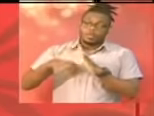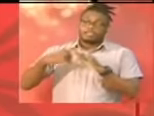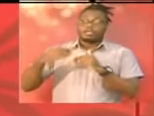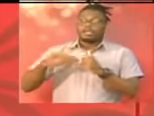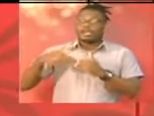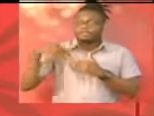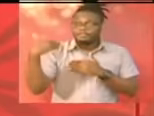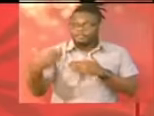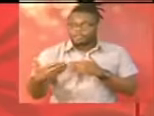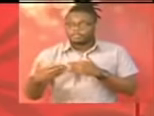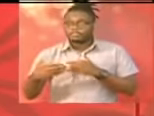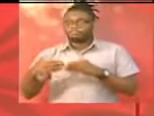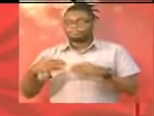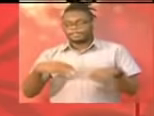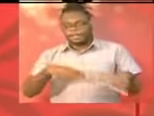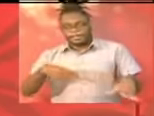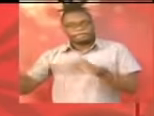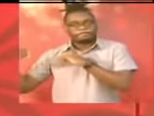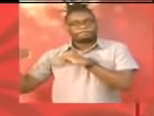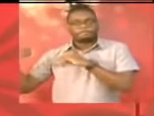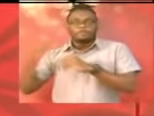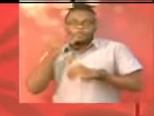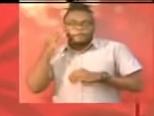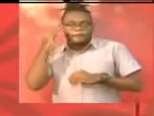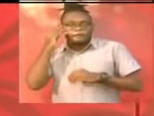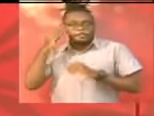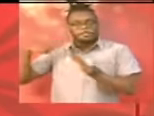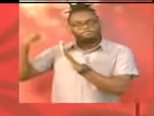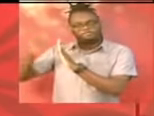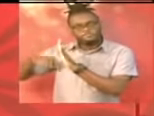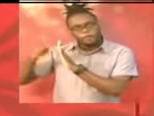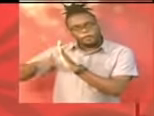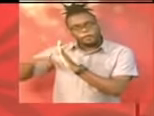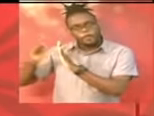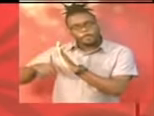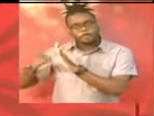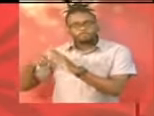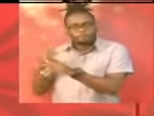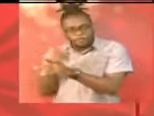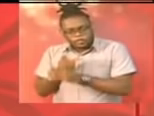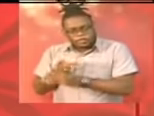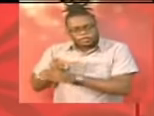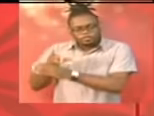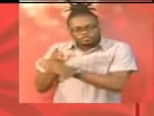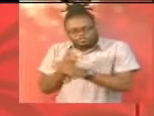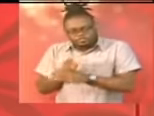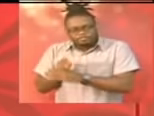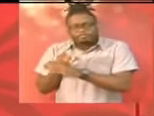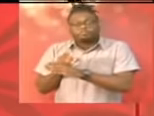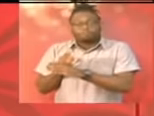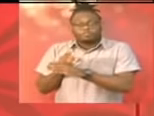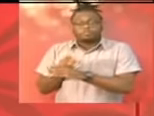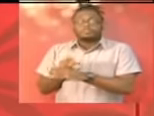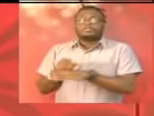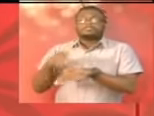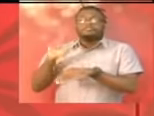was fortunate to recover at home over the next few weeks, but not without suffering through the host of initial symptoms I